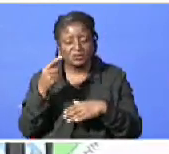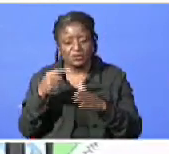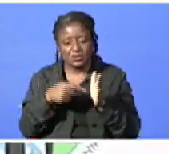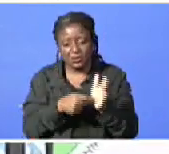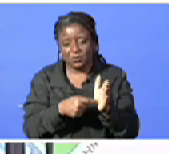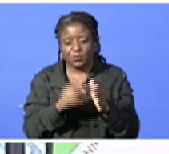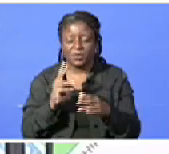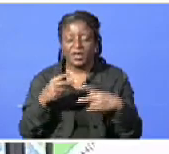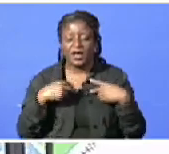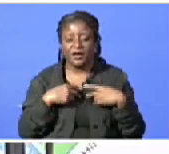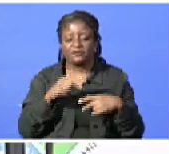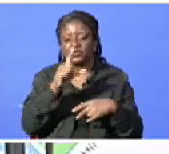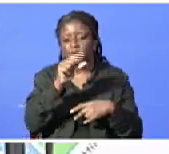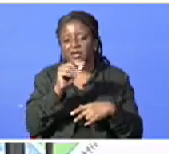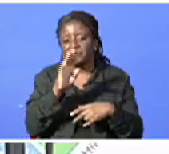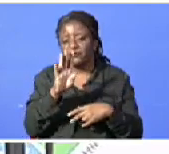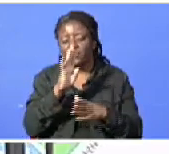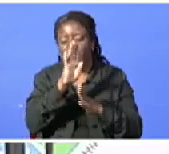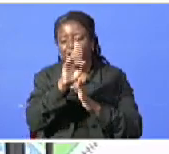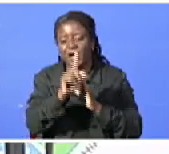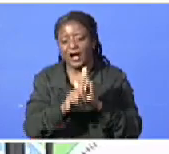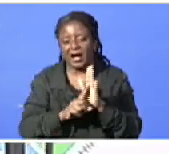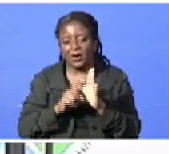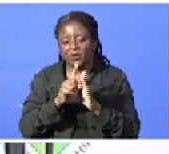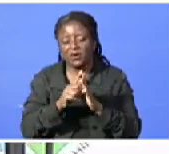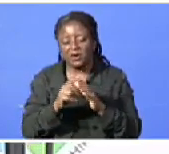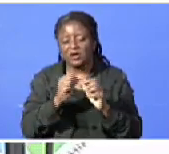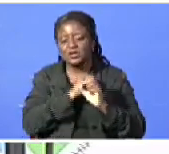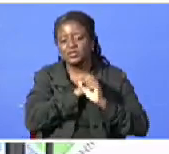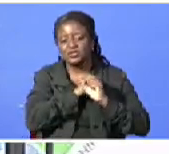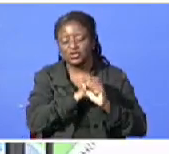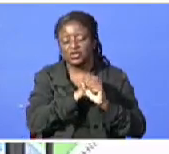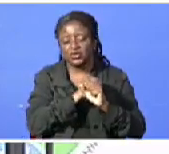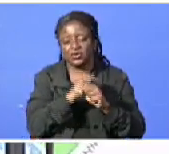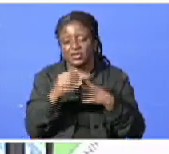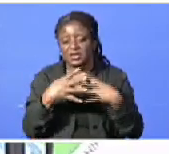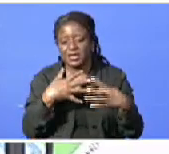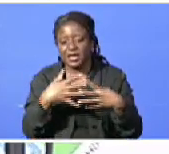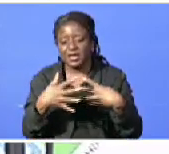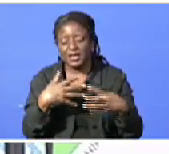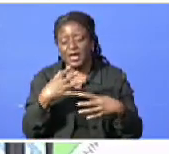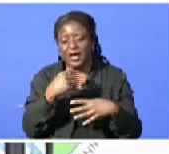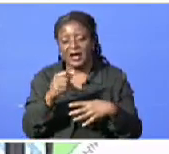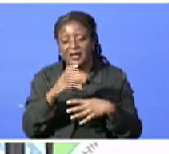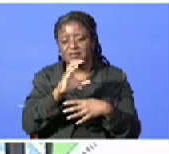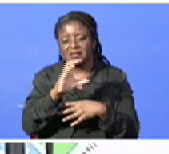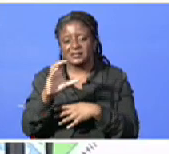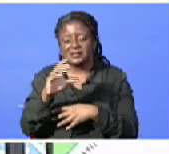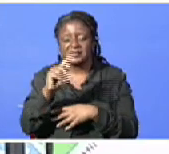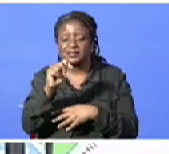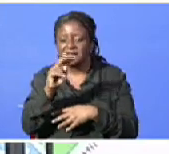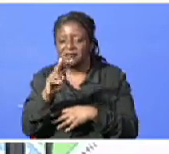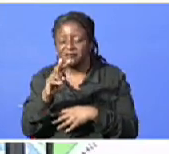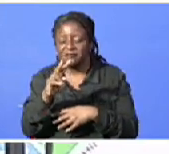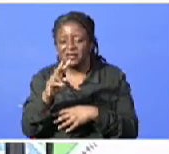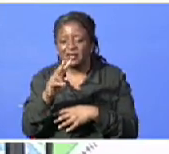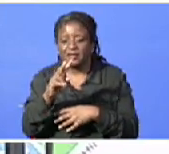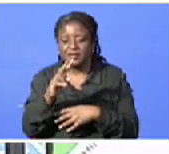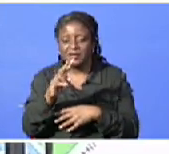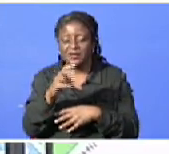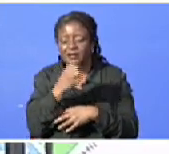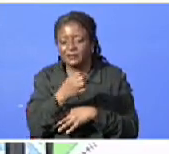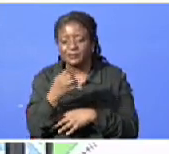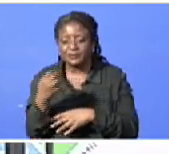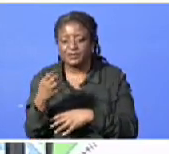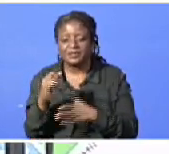with 24-hour security and CCTV facility. And our TV facility, camera facility, is